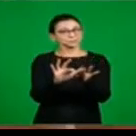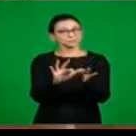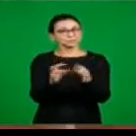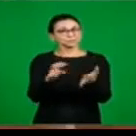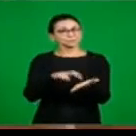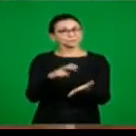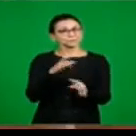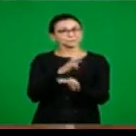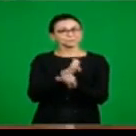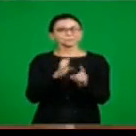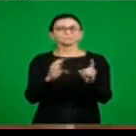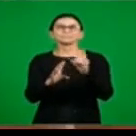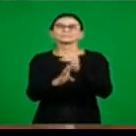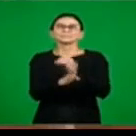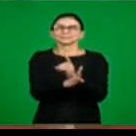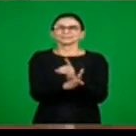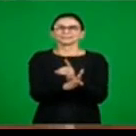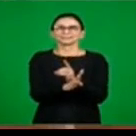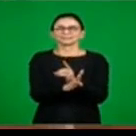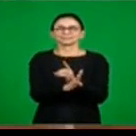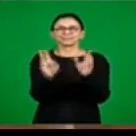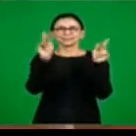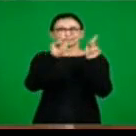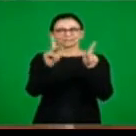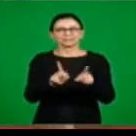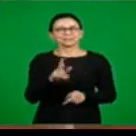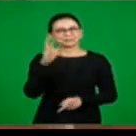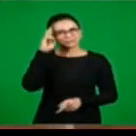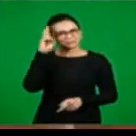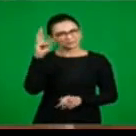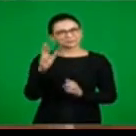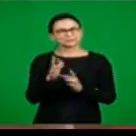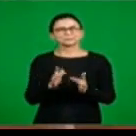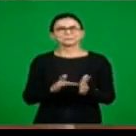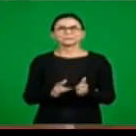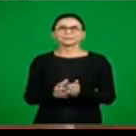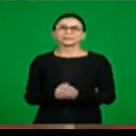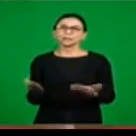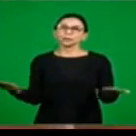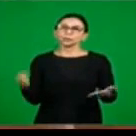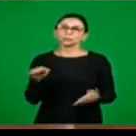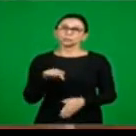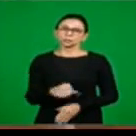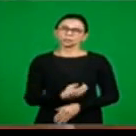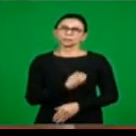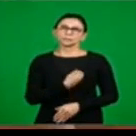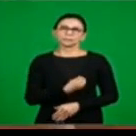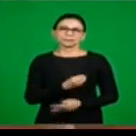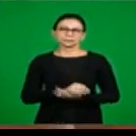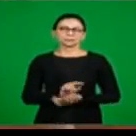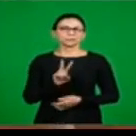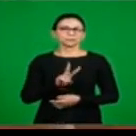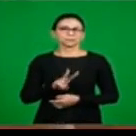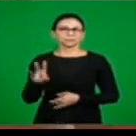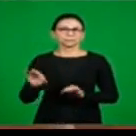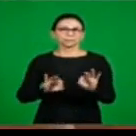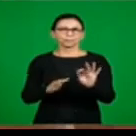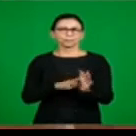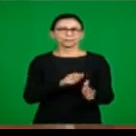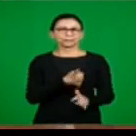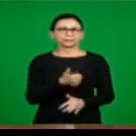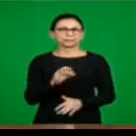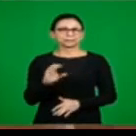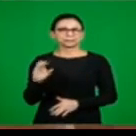we greet all the church that are tuned up with us with the peace of the Lord Jesus. We're here directly from Vila